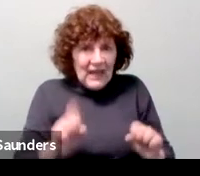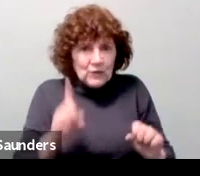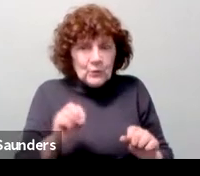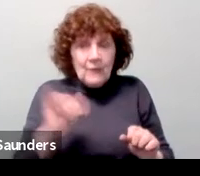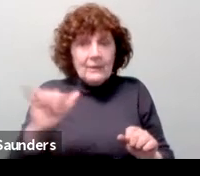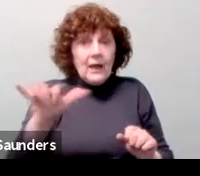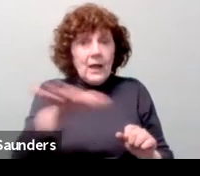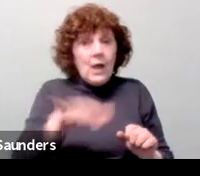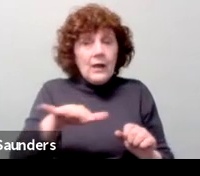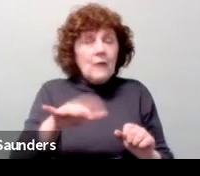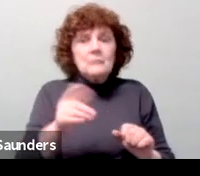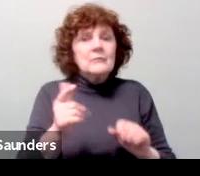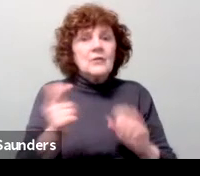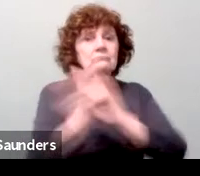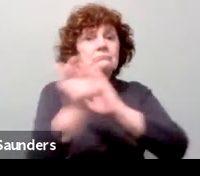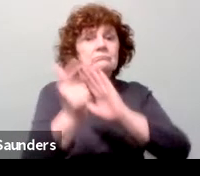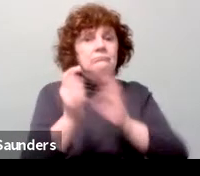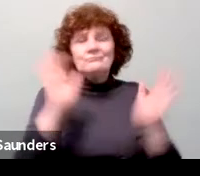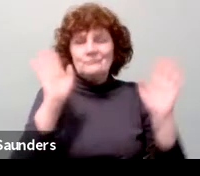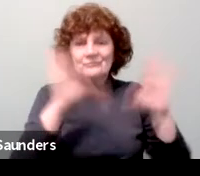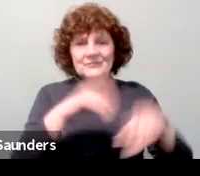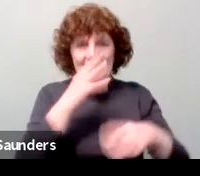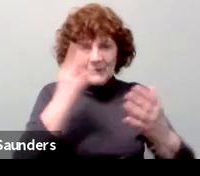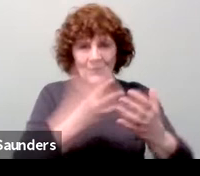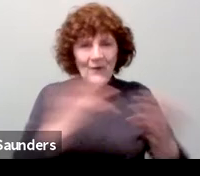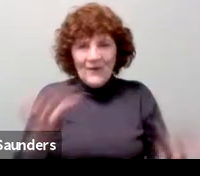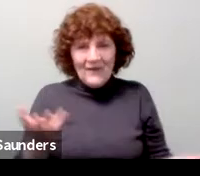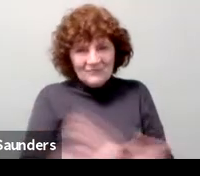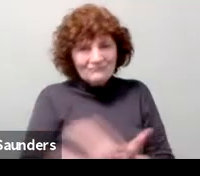away. The Talmud itself